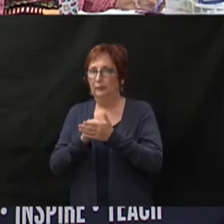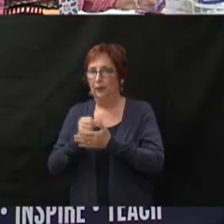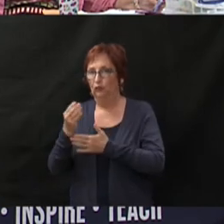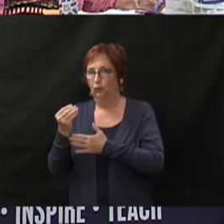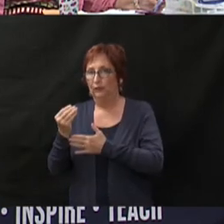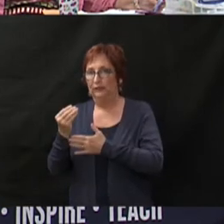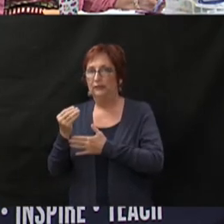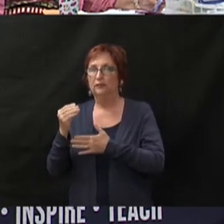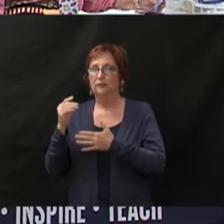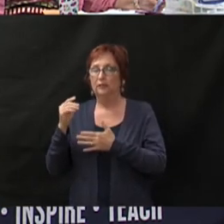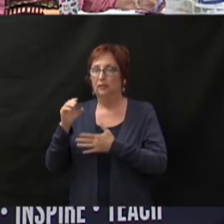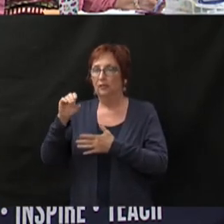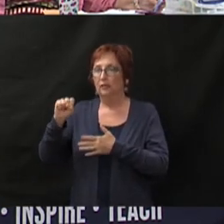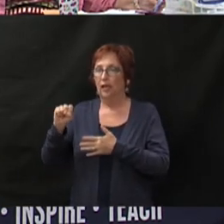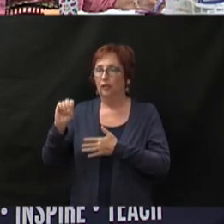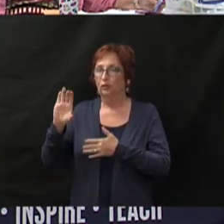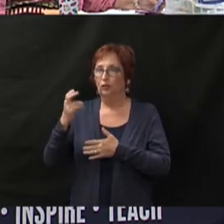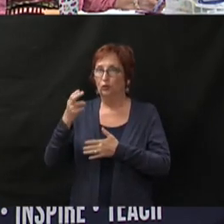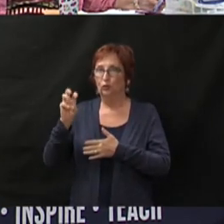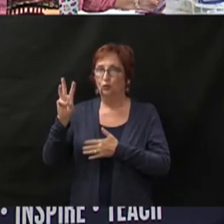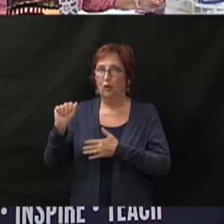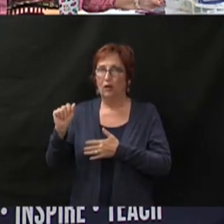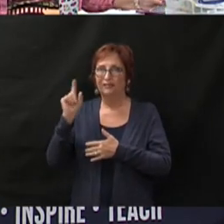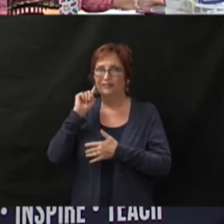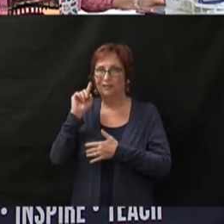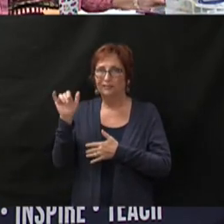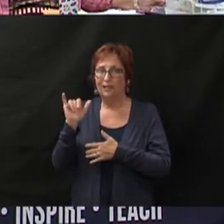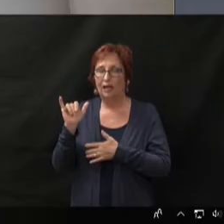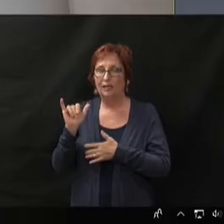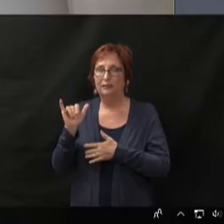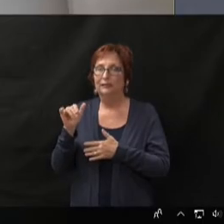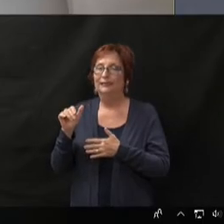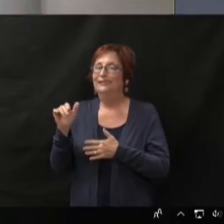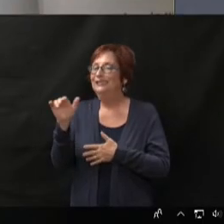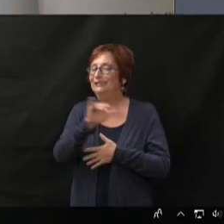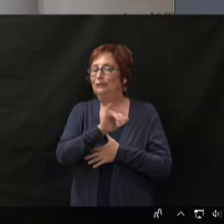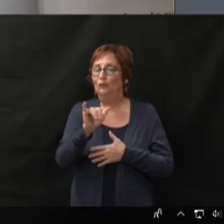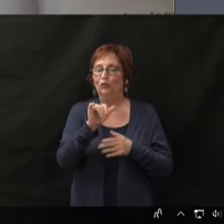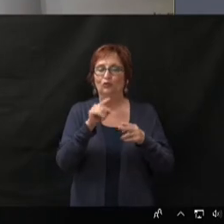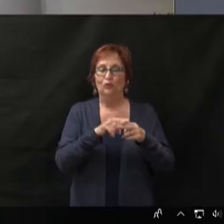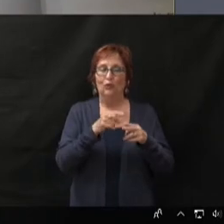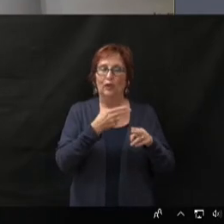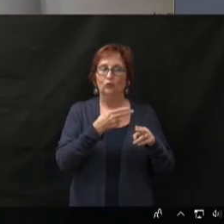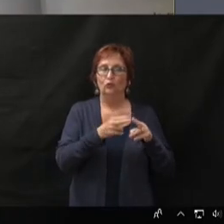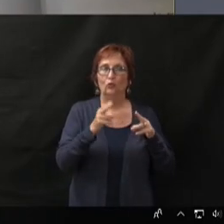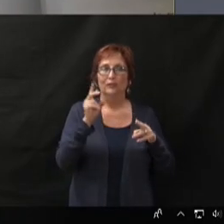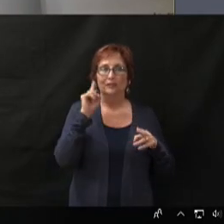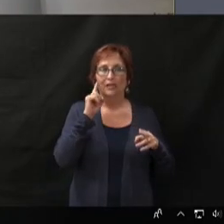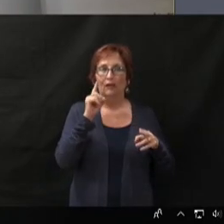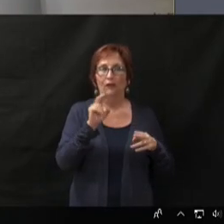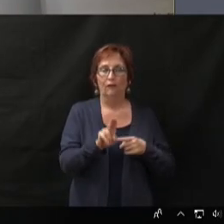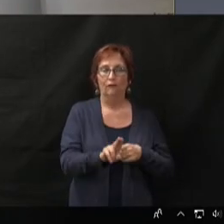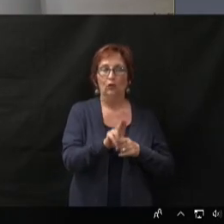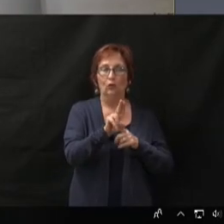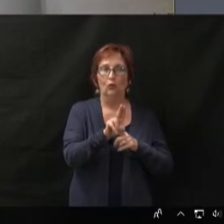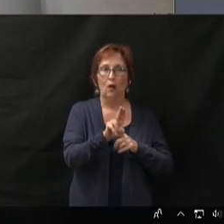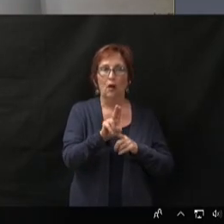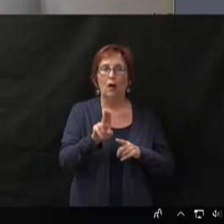sound like? It's very similar to the short sound U. So can everybody